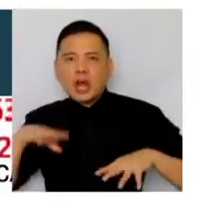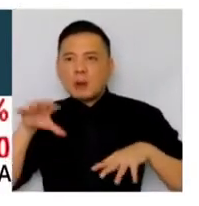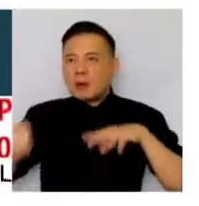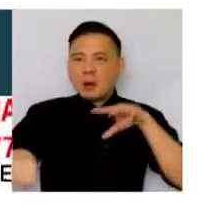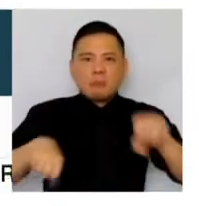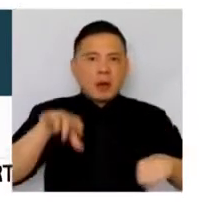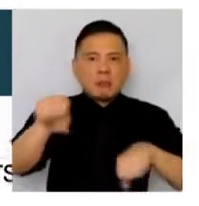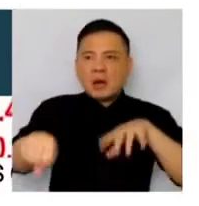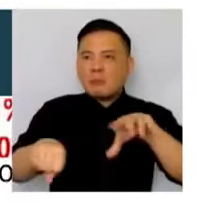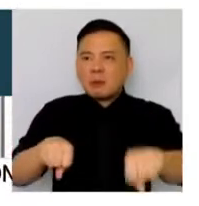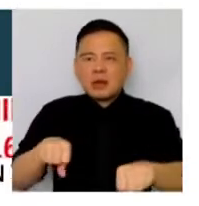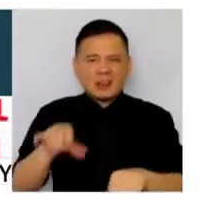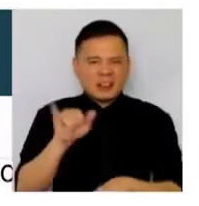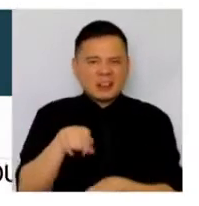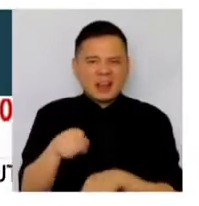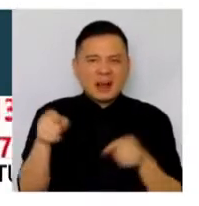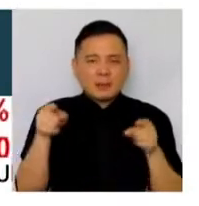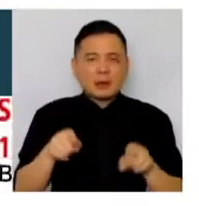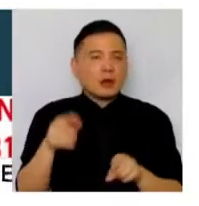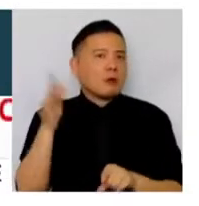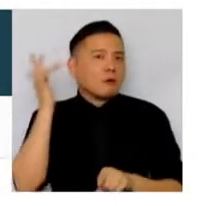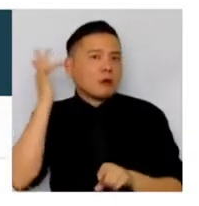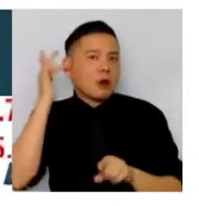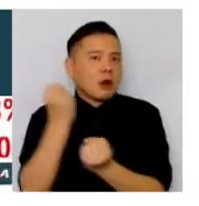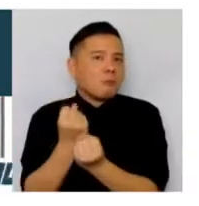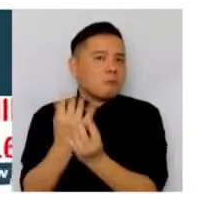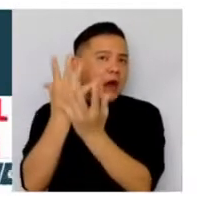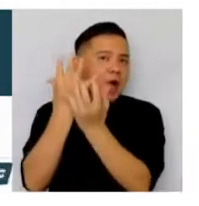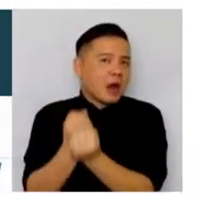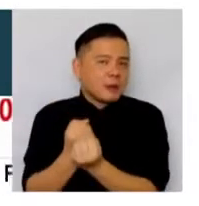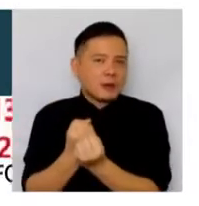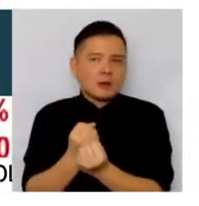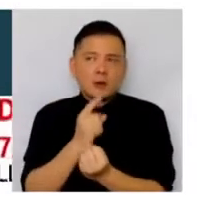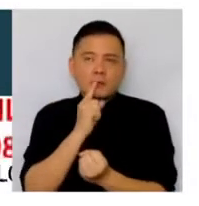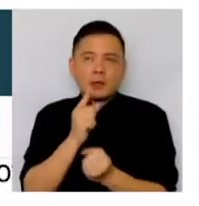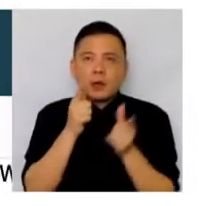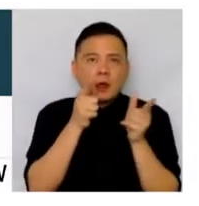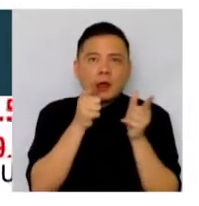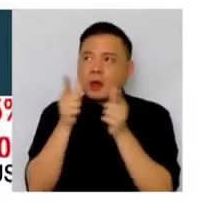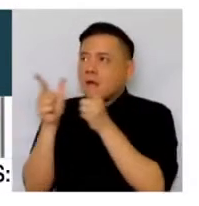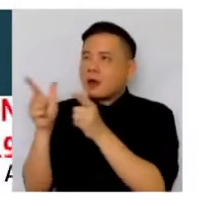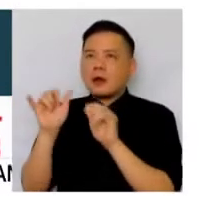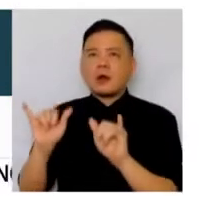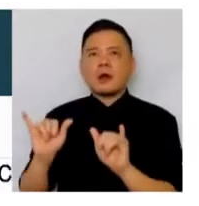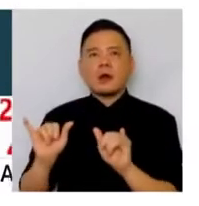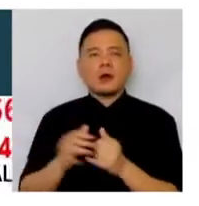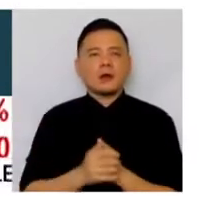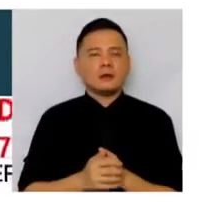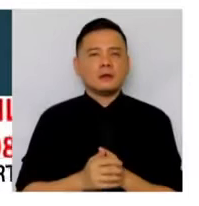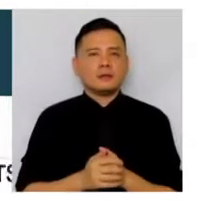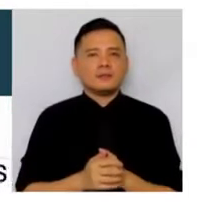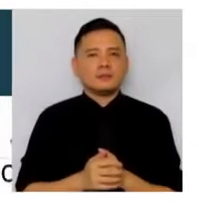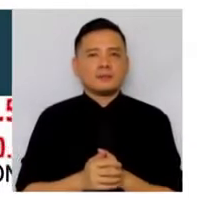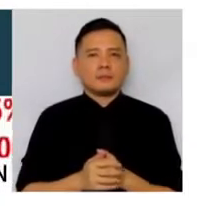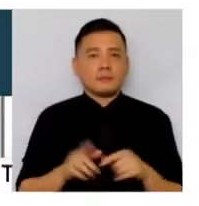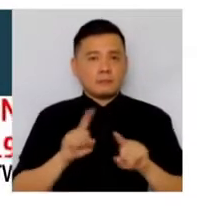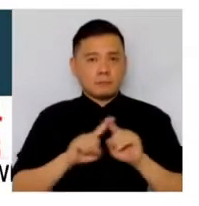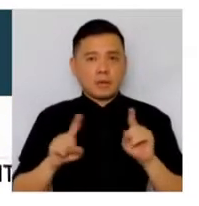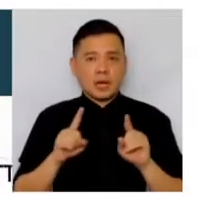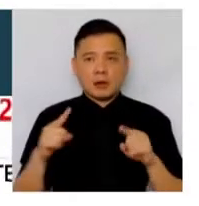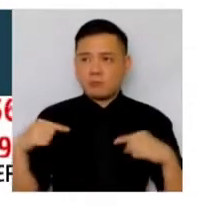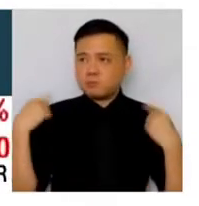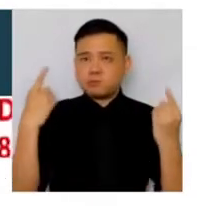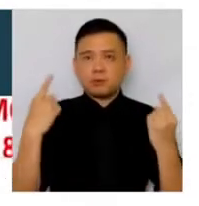what look like some explosions, and they don't know what it looks like. In the meanwhile, they were informed